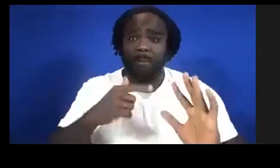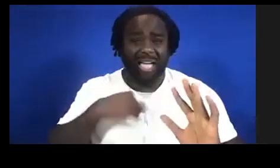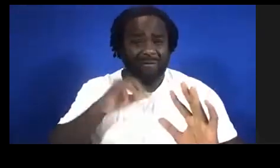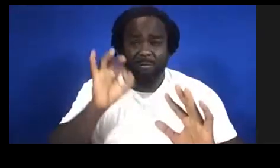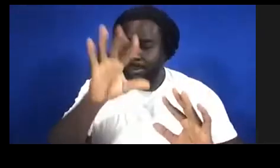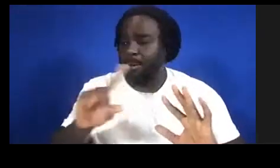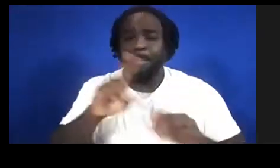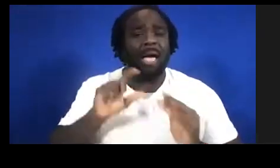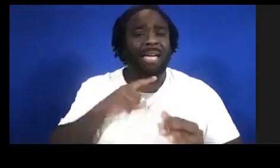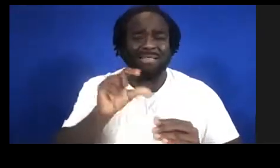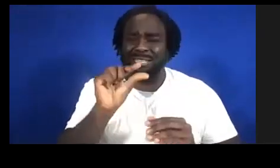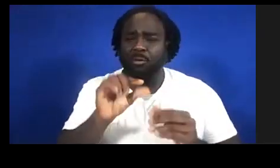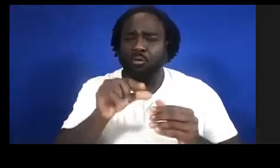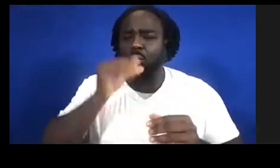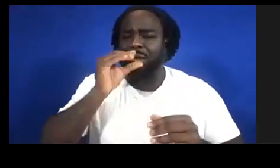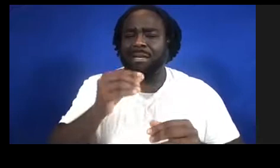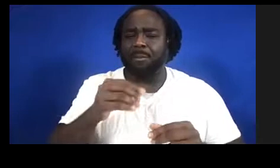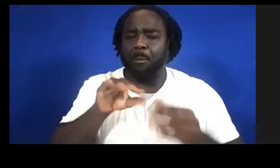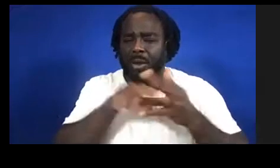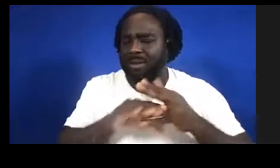I know that we got an hour show tonight,